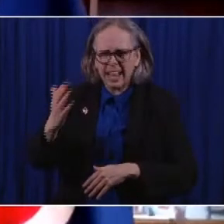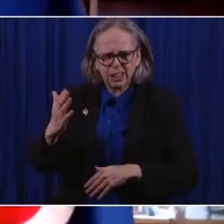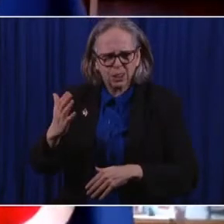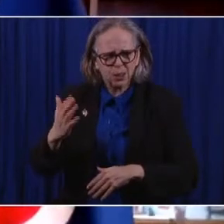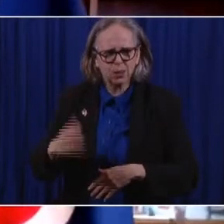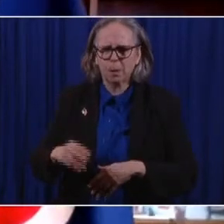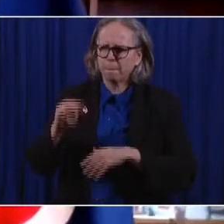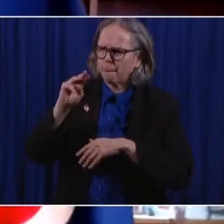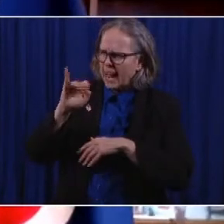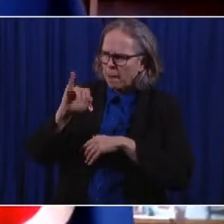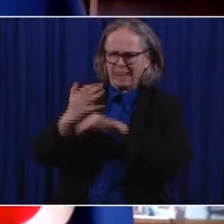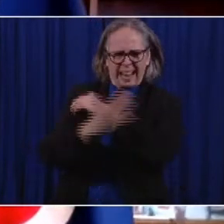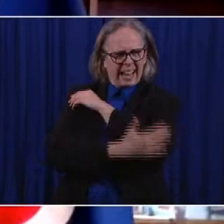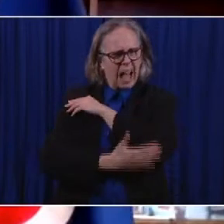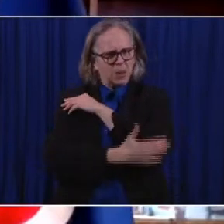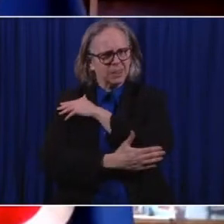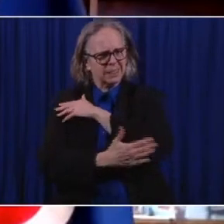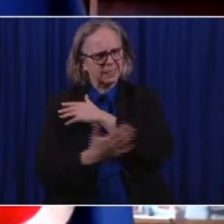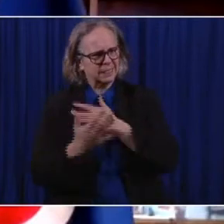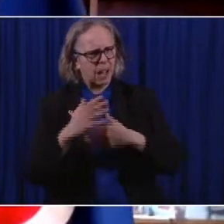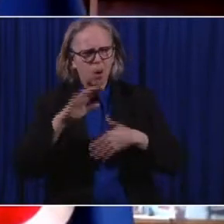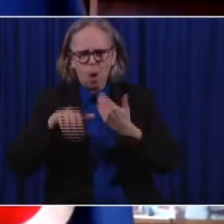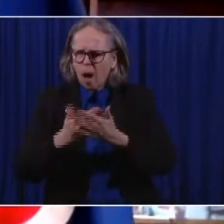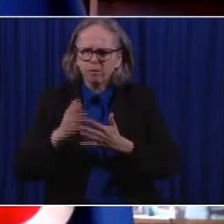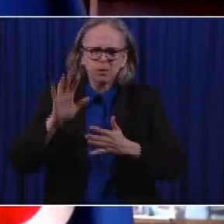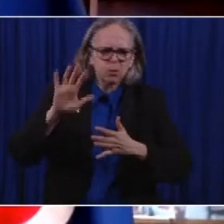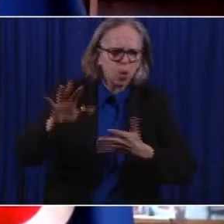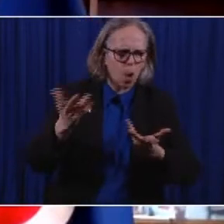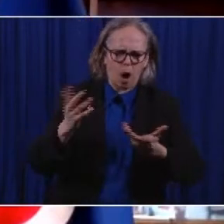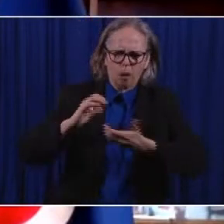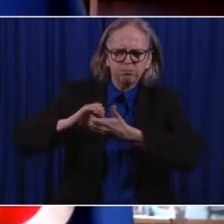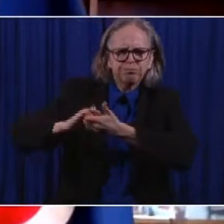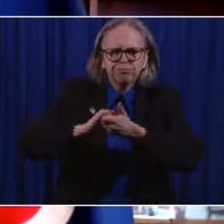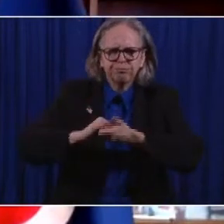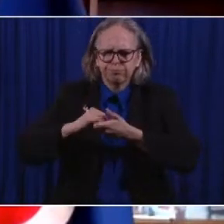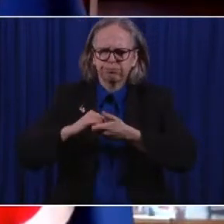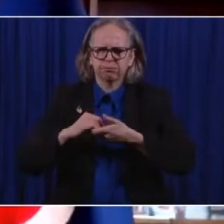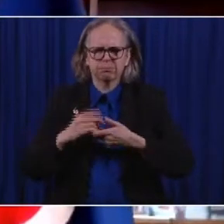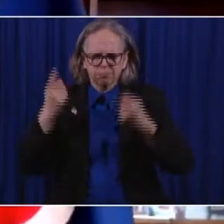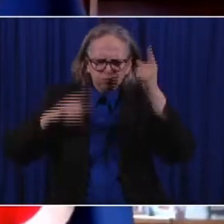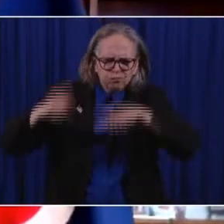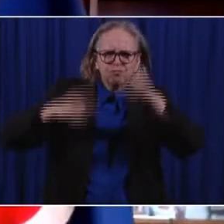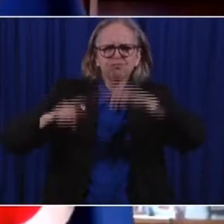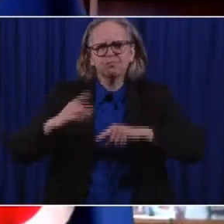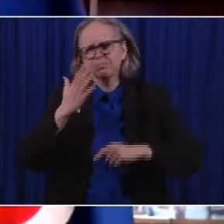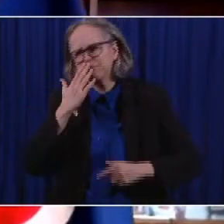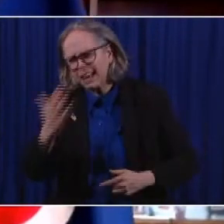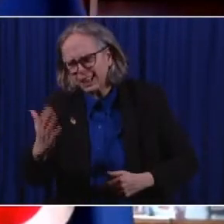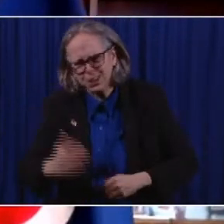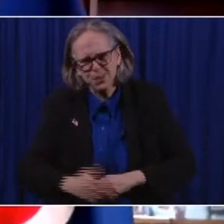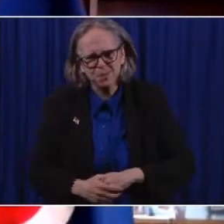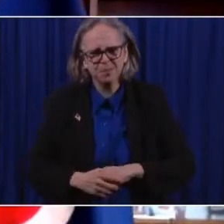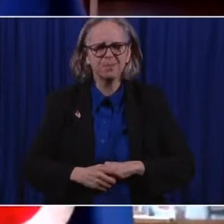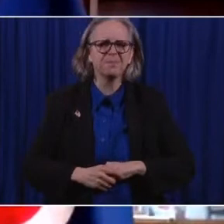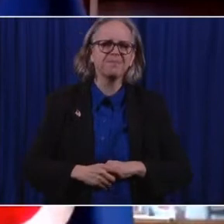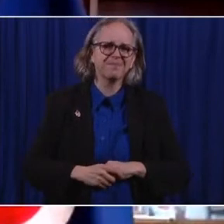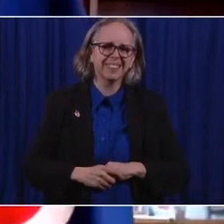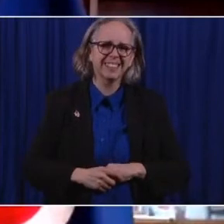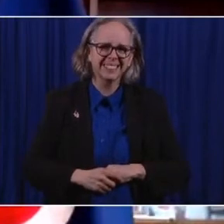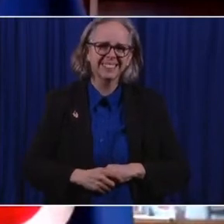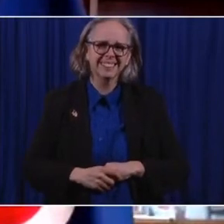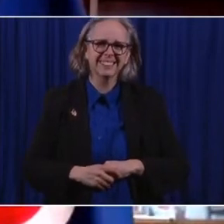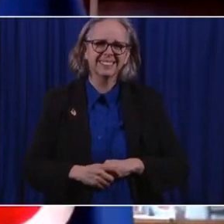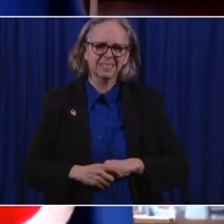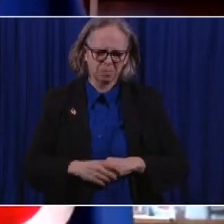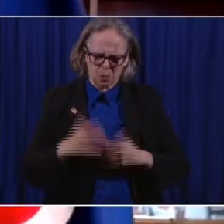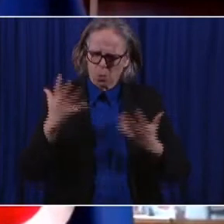partner entities who are going to do this, and all the counties in the state who are working to organize this on both ends, both